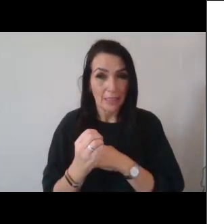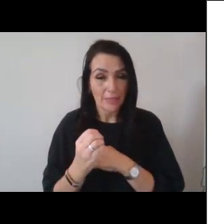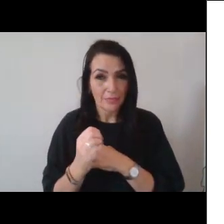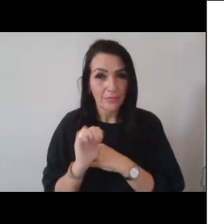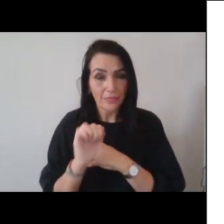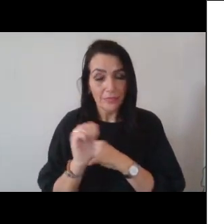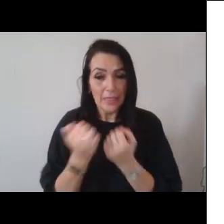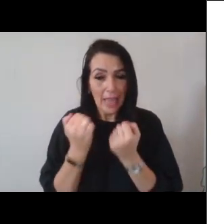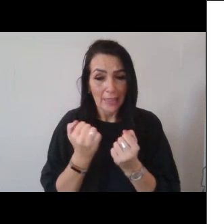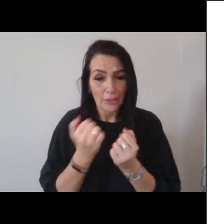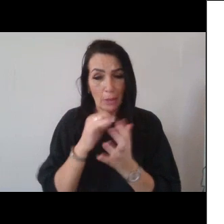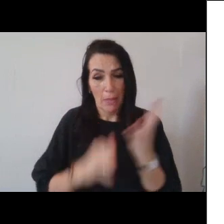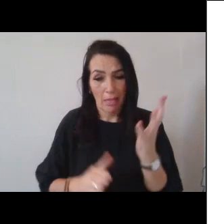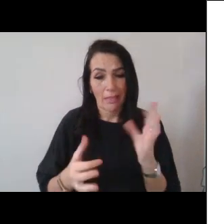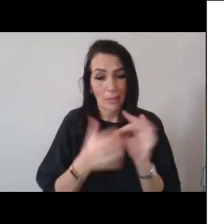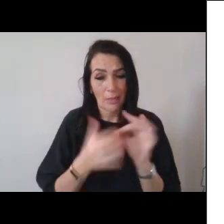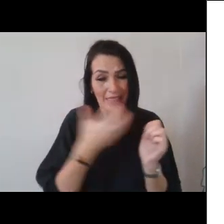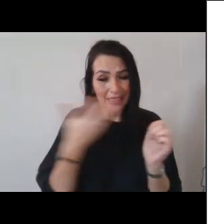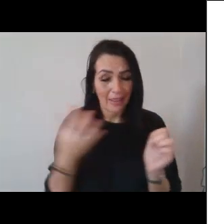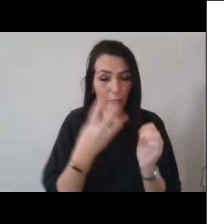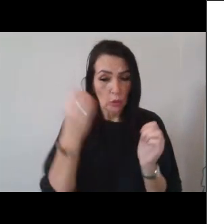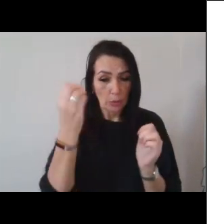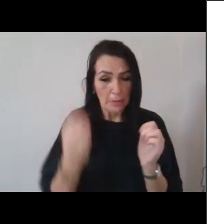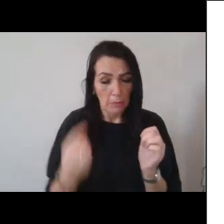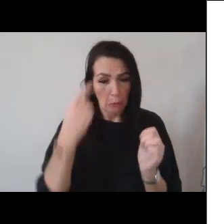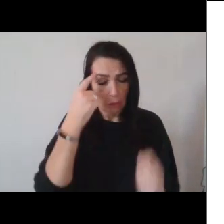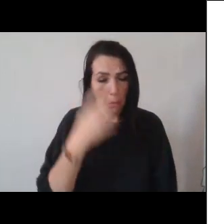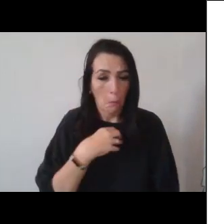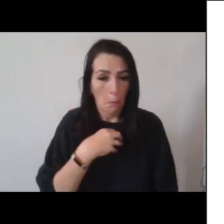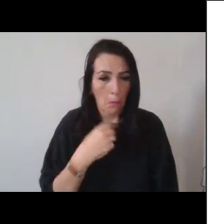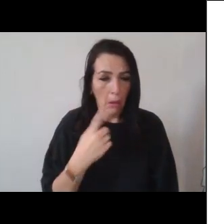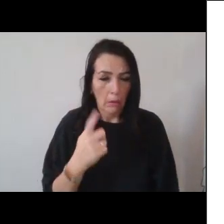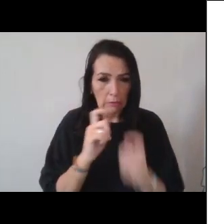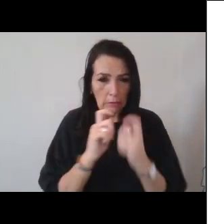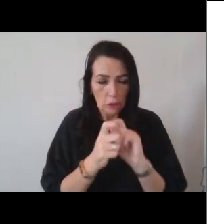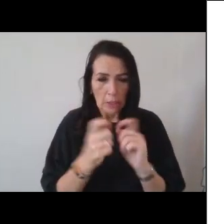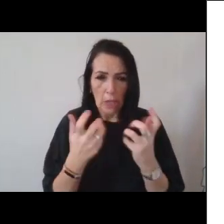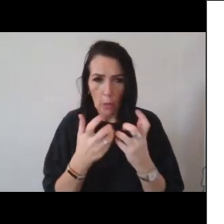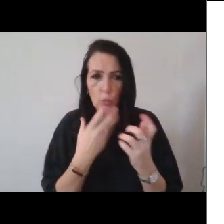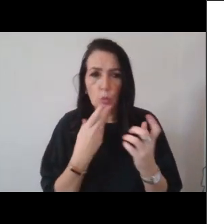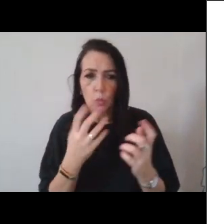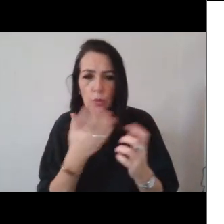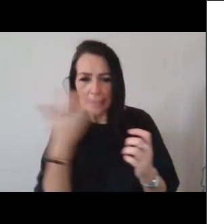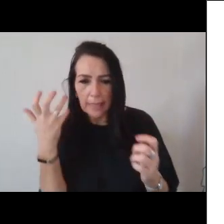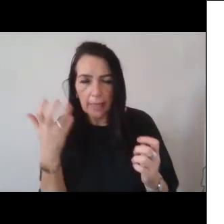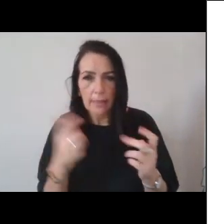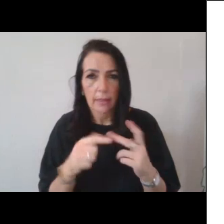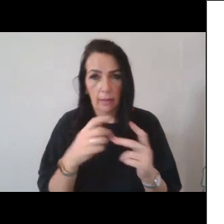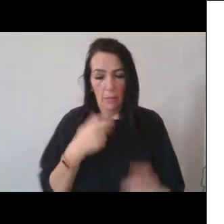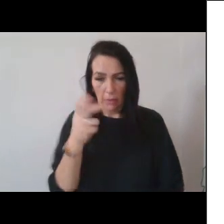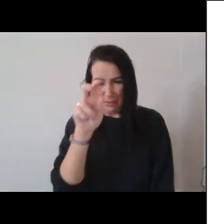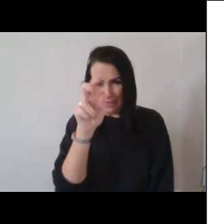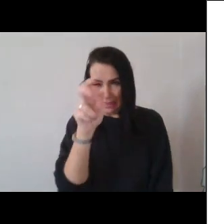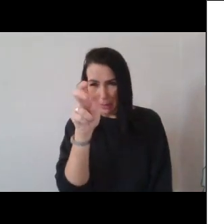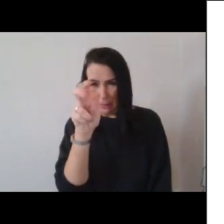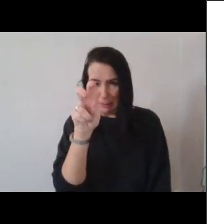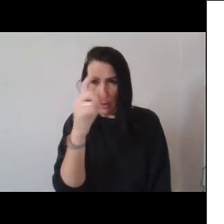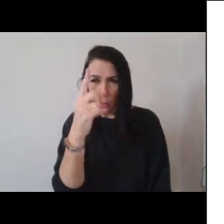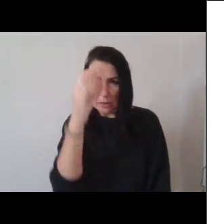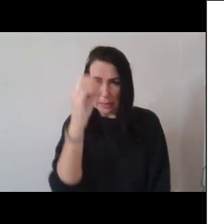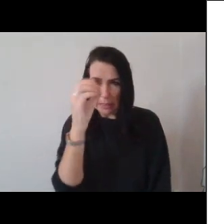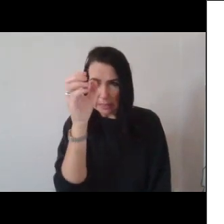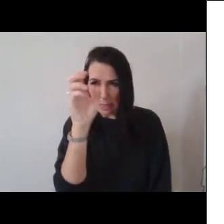energy bill. That's quite impactful. That might make you consider changing your behavior. If I take my thermostat down by 1 degree, perhaps I can